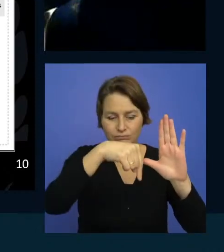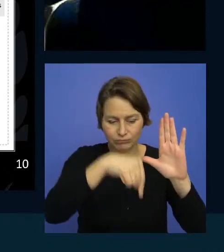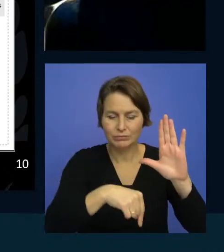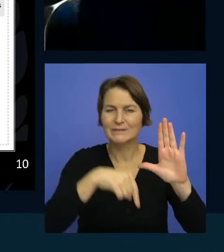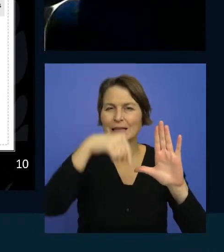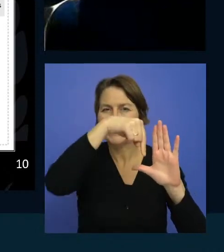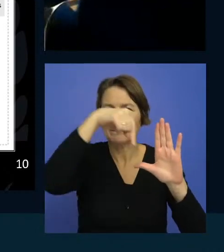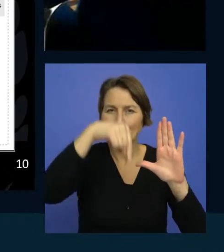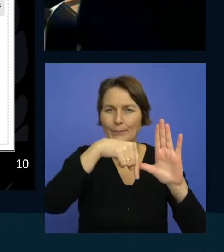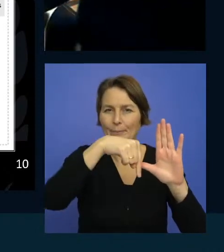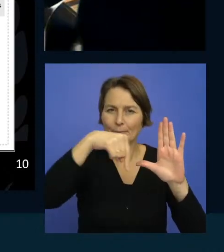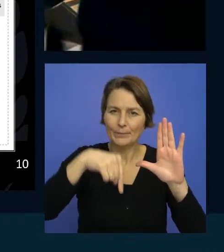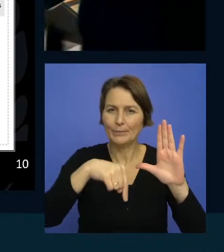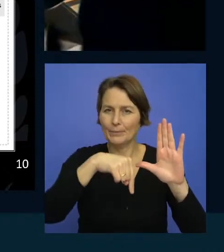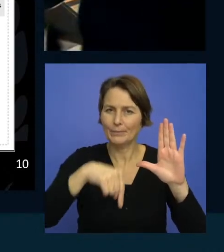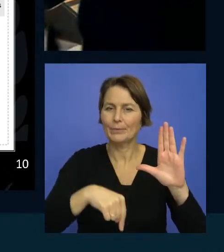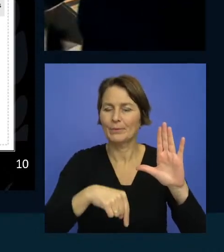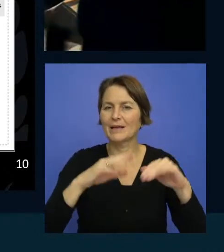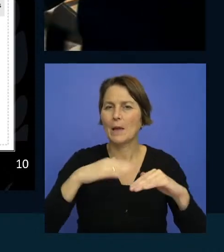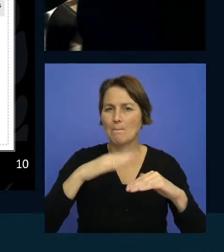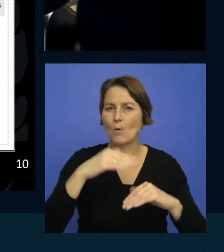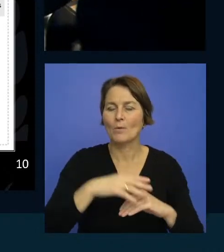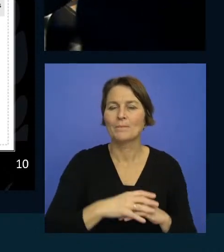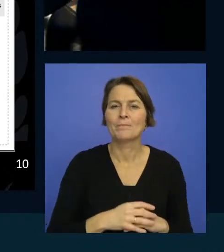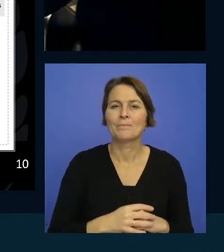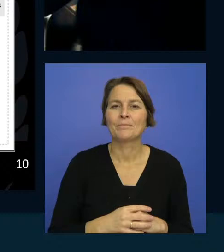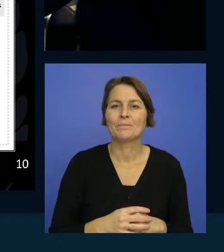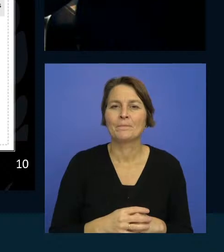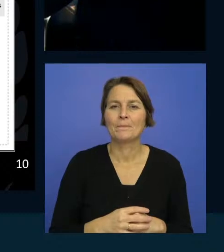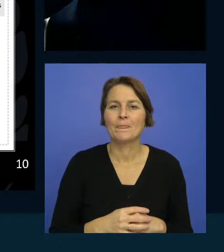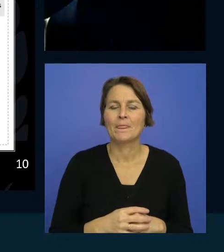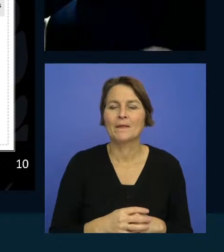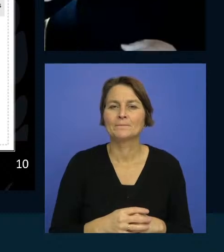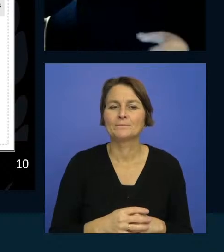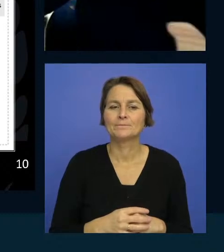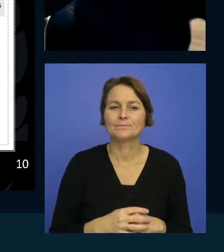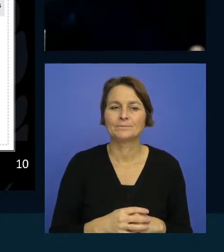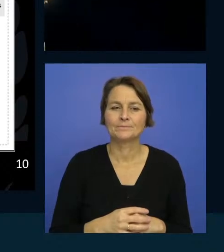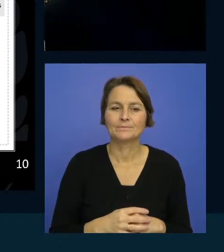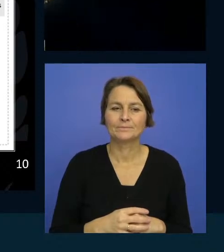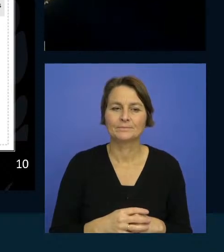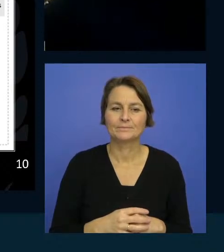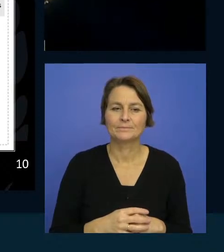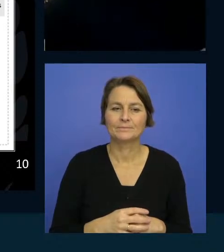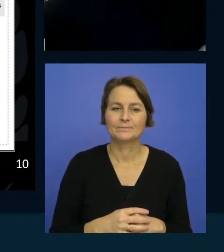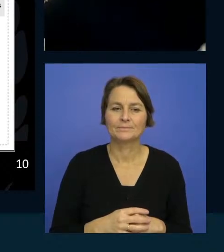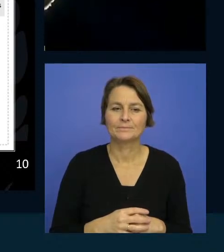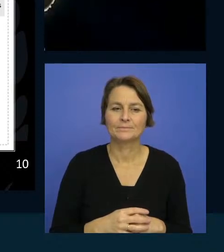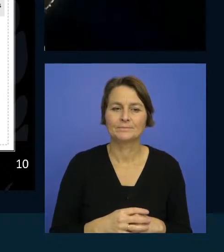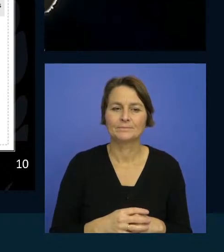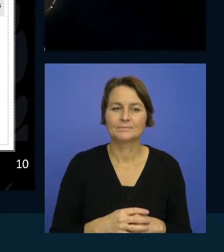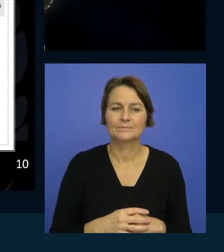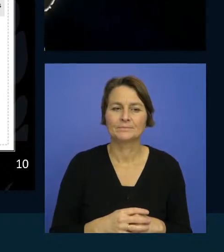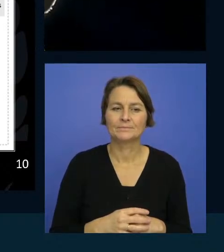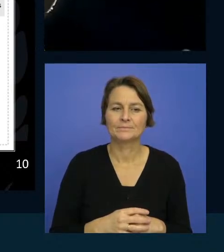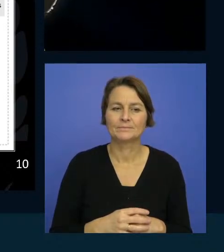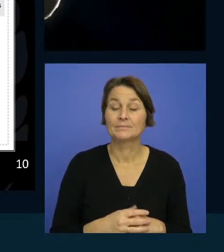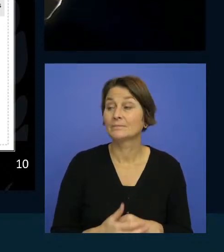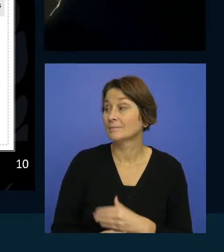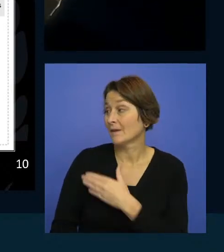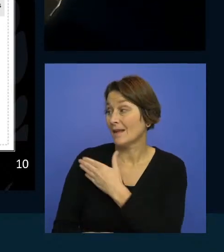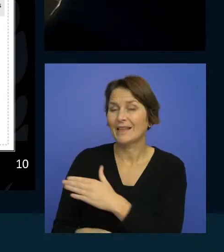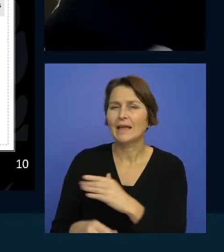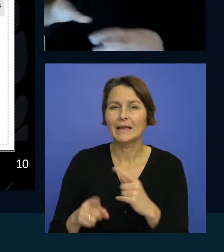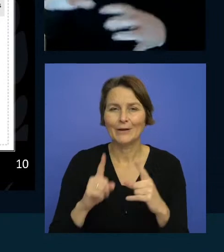the experience side, or the consumption layer, there, of course, you have these amazing readouts that